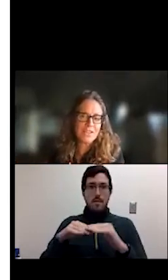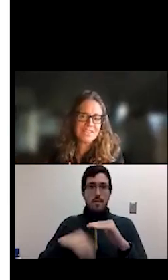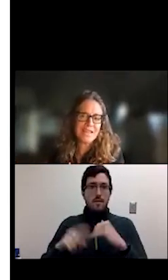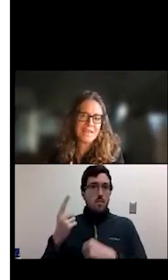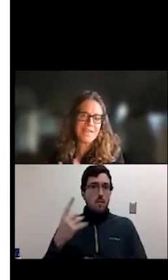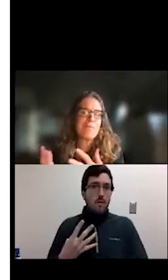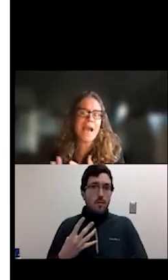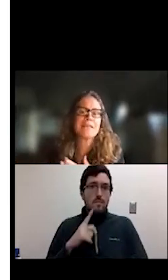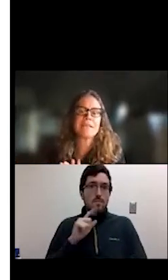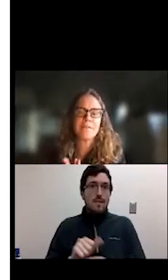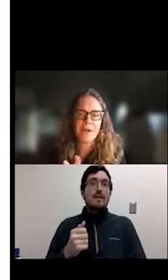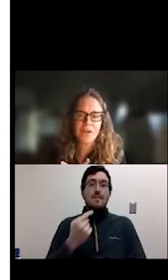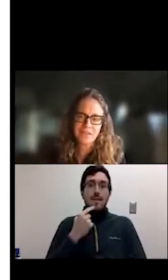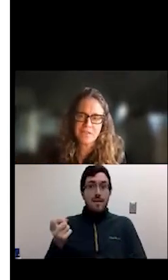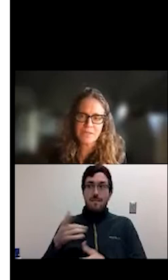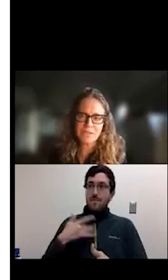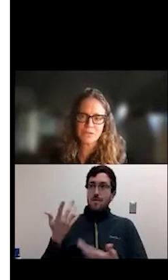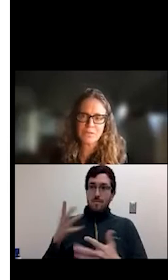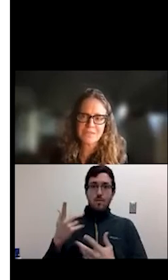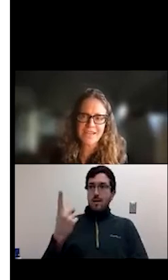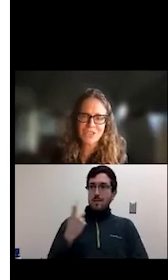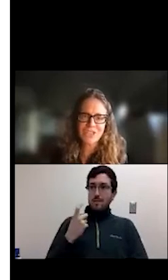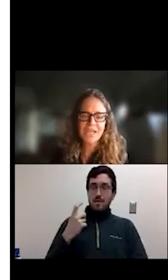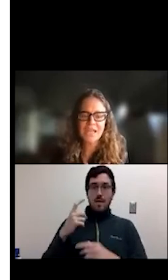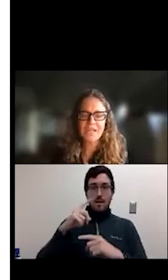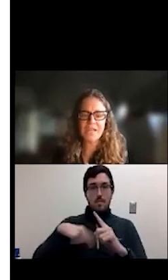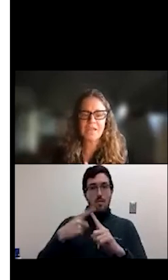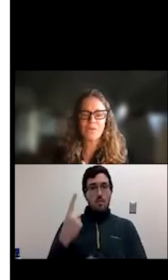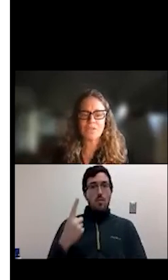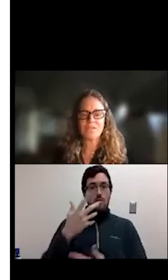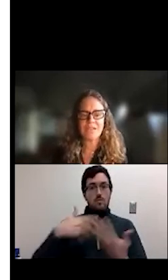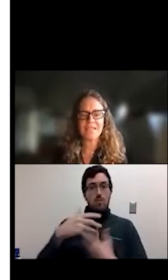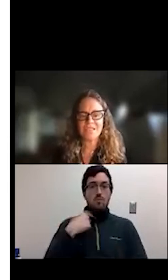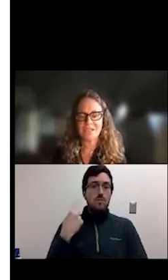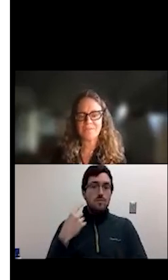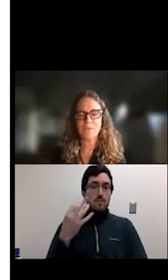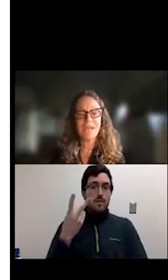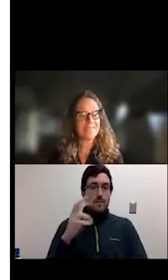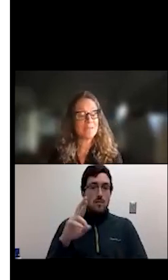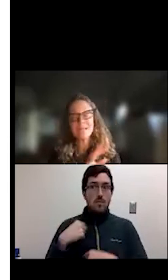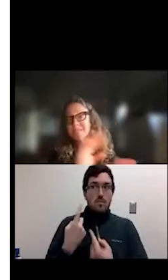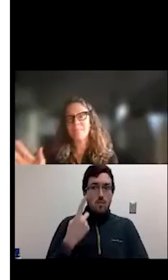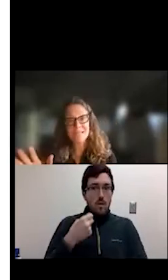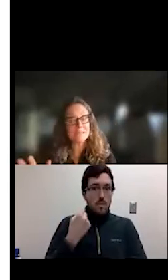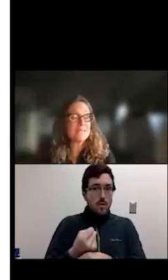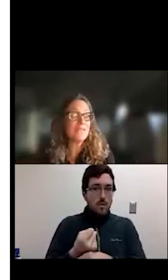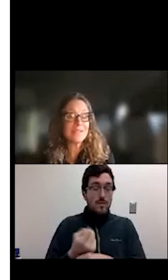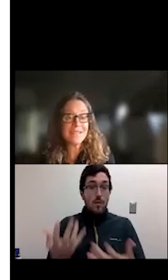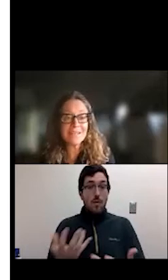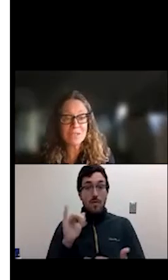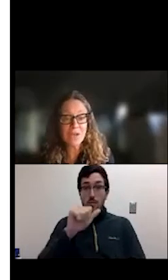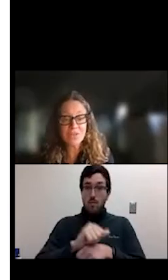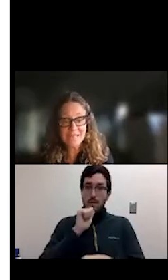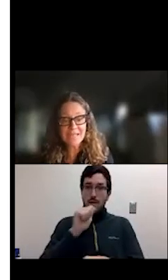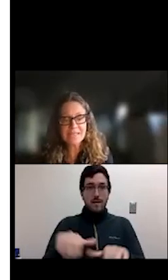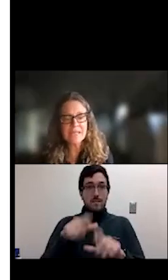a quarter actually say that they've been asked about at least one social risk factor in the course of the last year. So again, this work has not been done